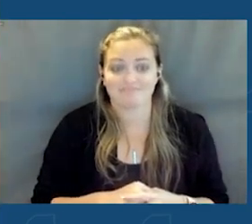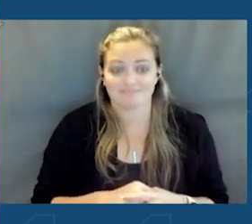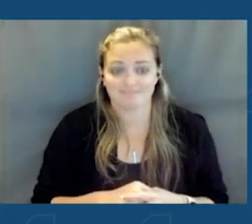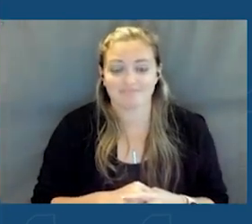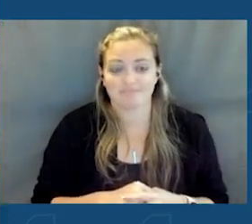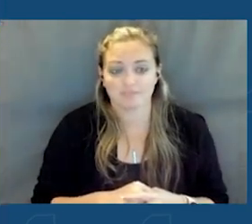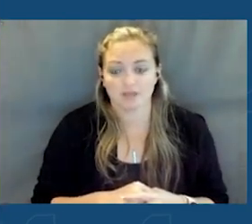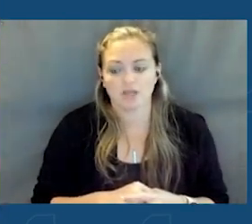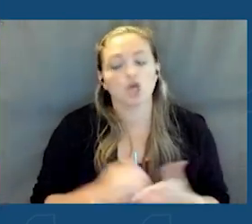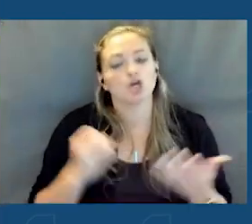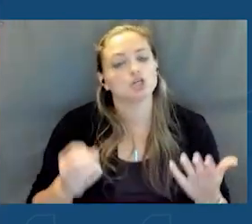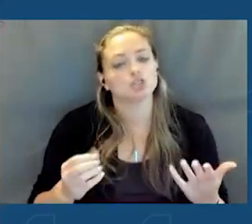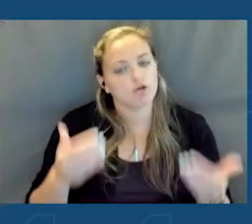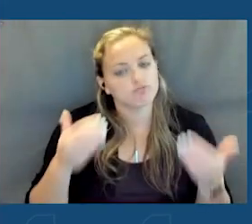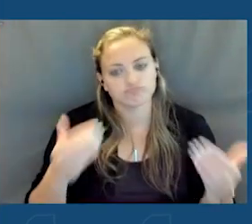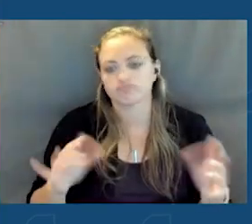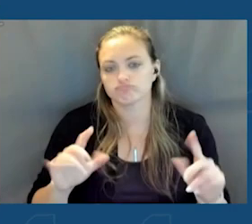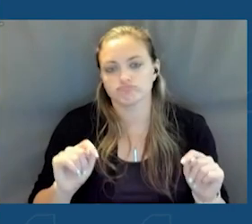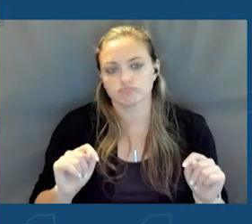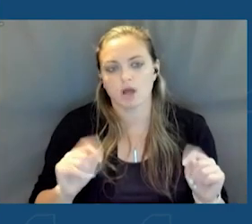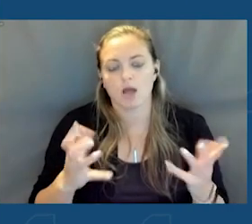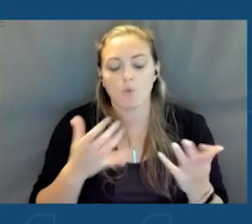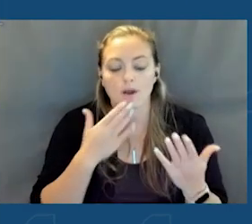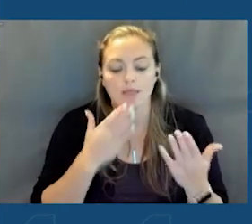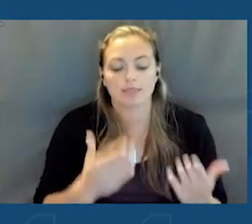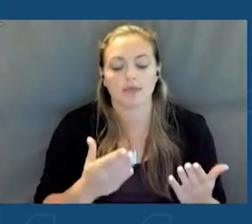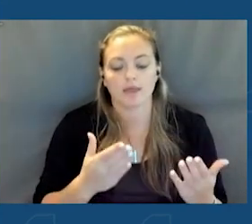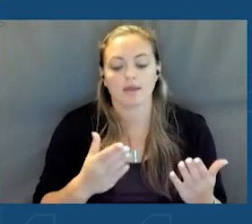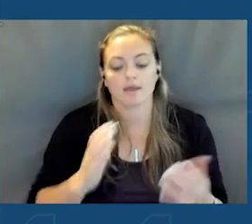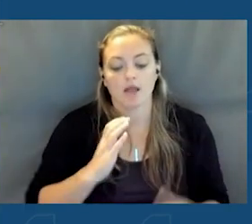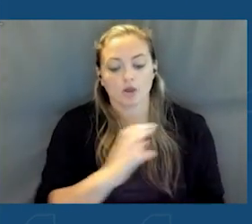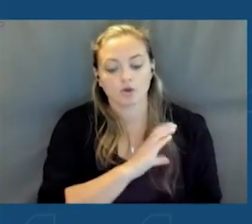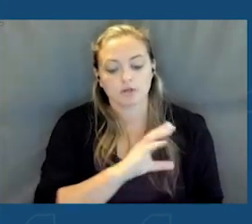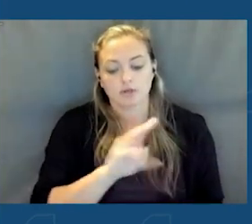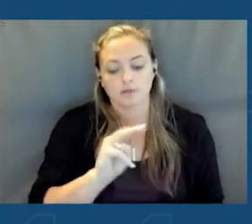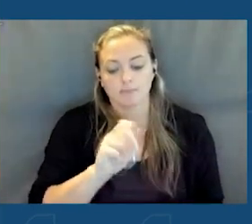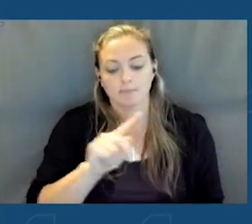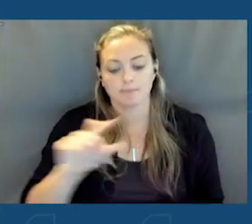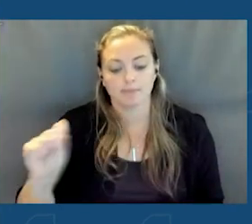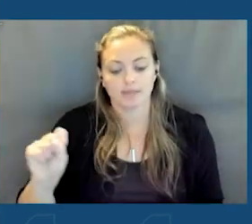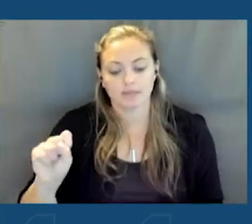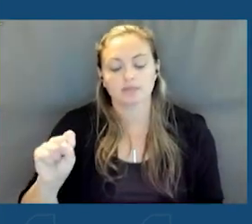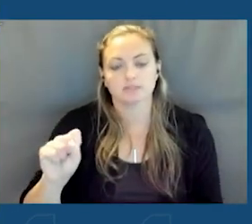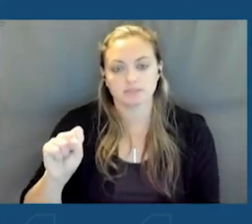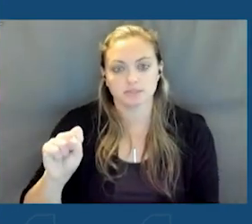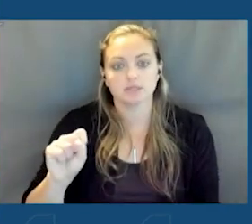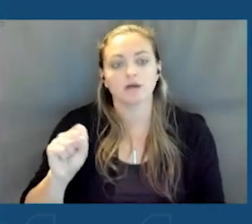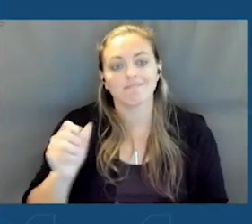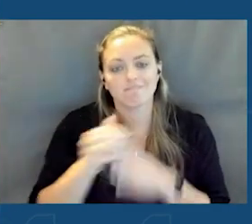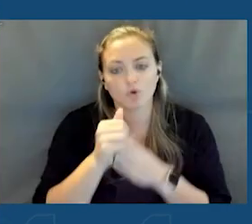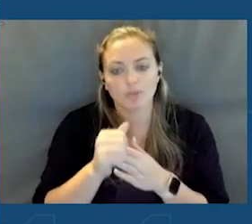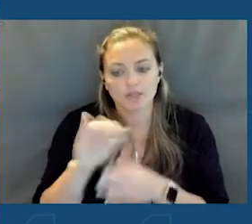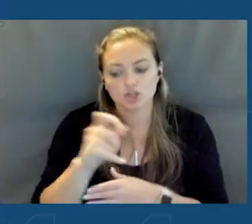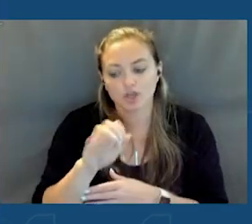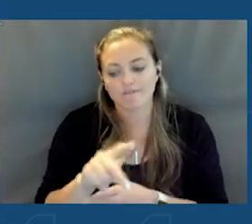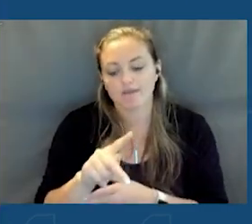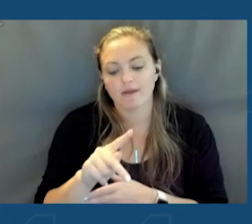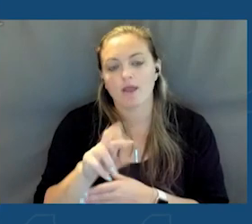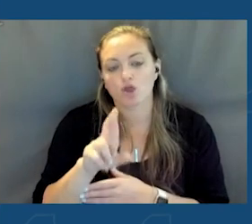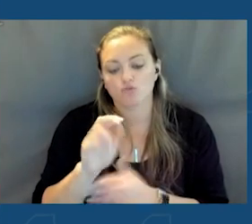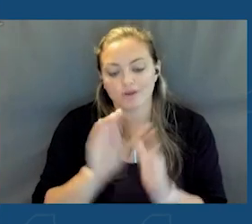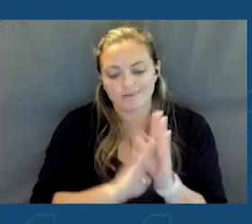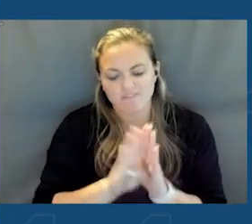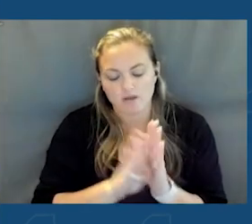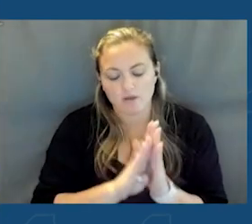So let's get it done. I also want to thank Congressman Meeks and Borough President Richards for leading the JFK Redevelopment Council. This